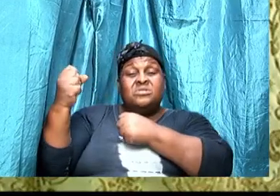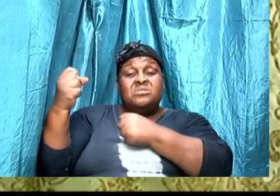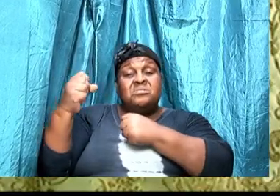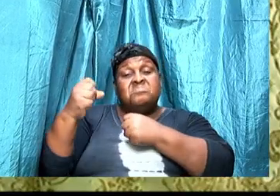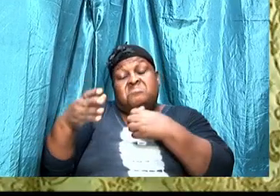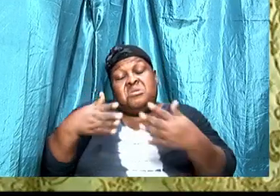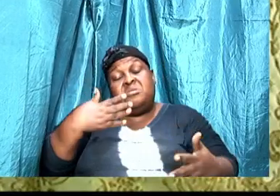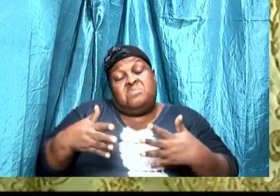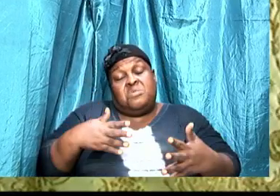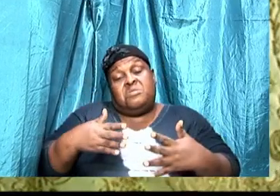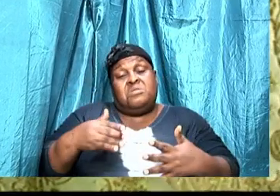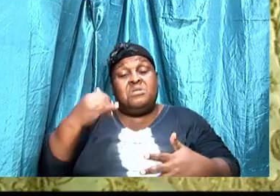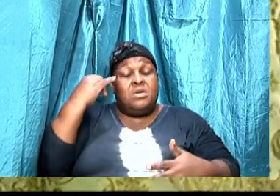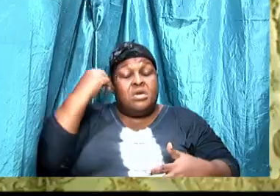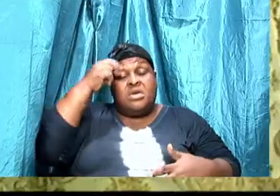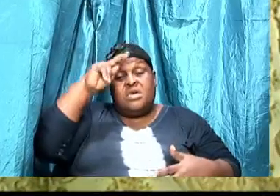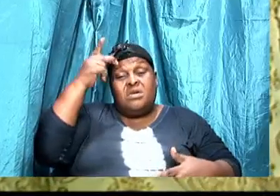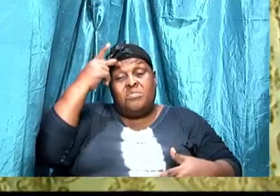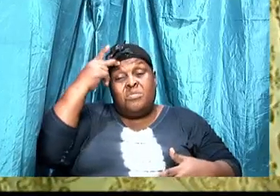COVID-19